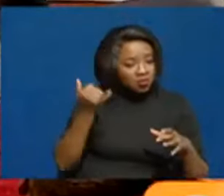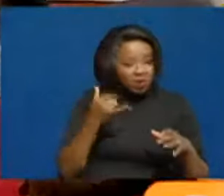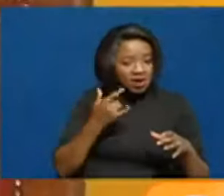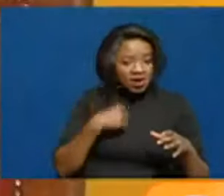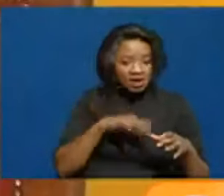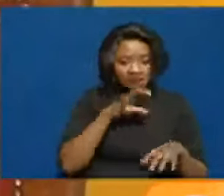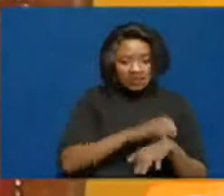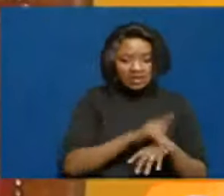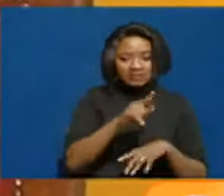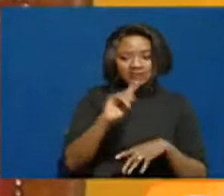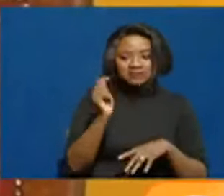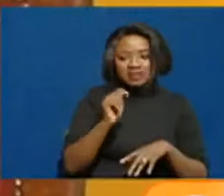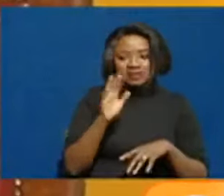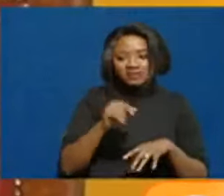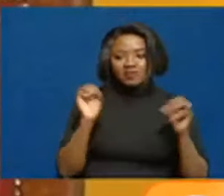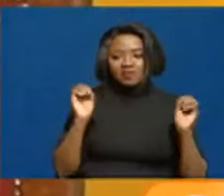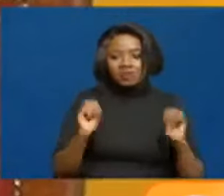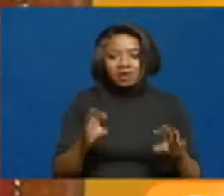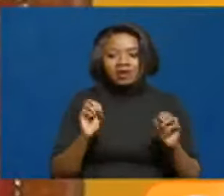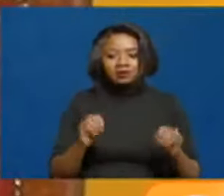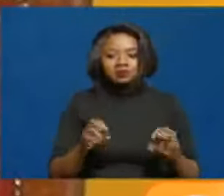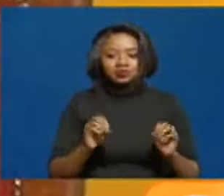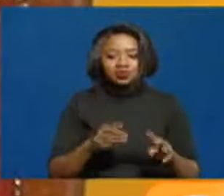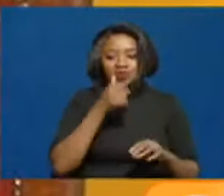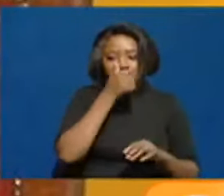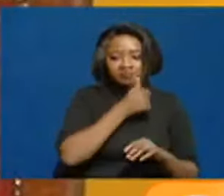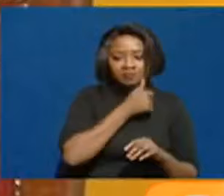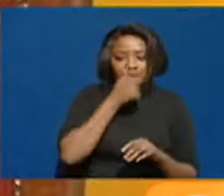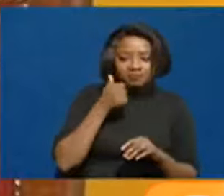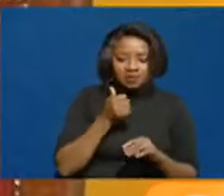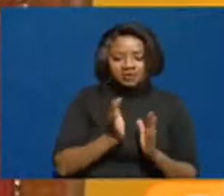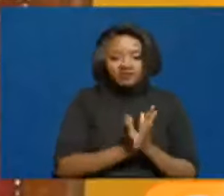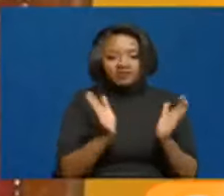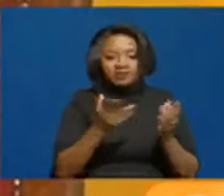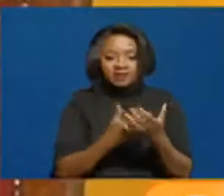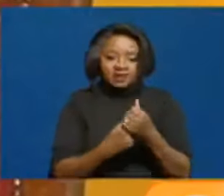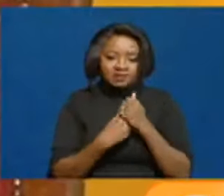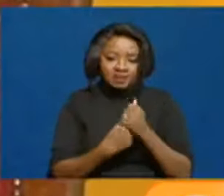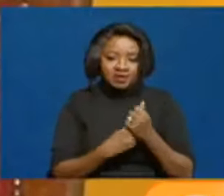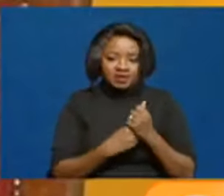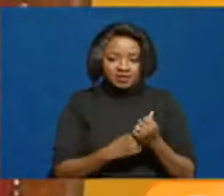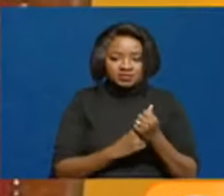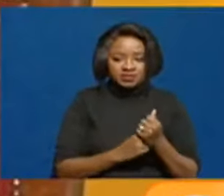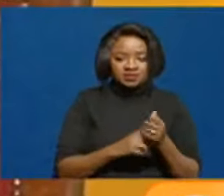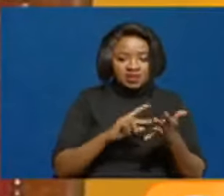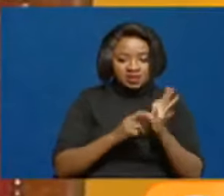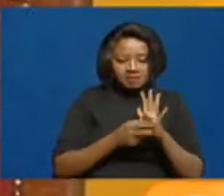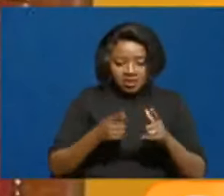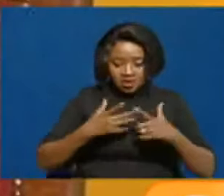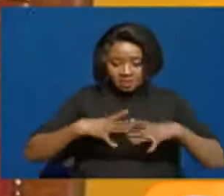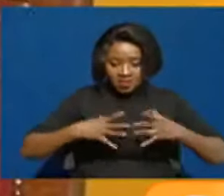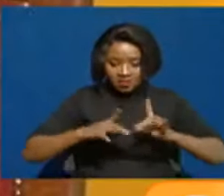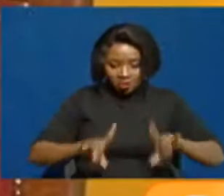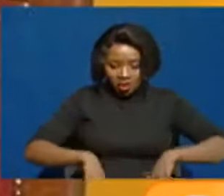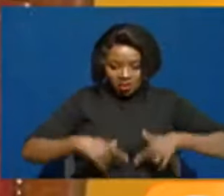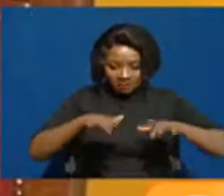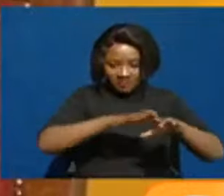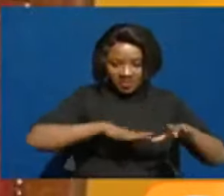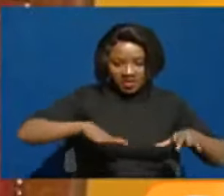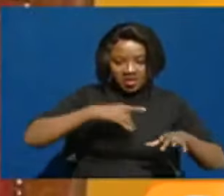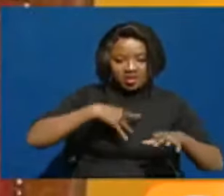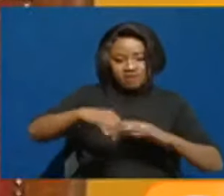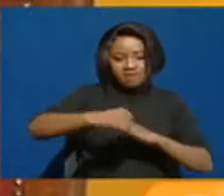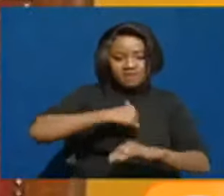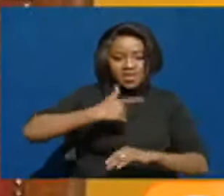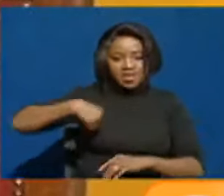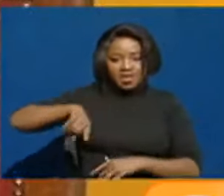tender from the municipality through private-public partnership. So it is the residents who are paying us. And so we have clients who